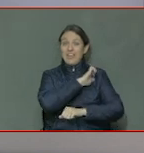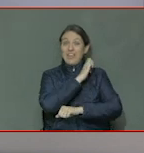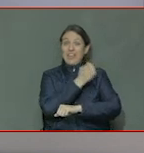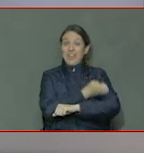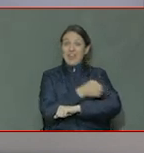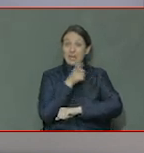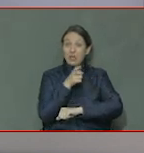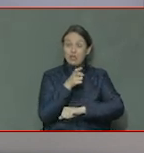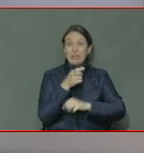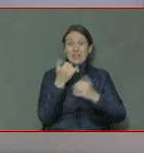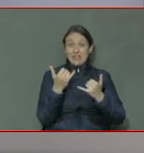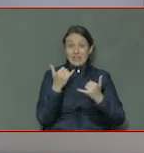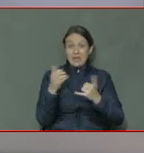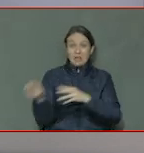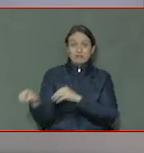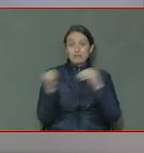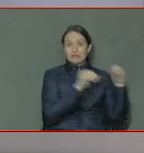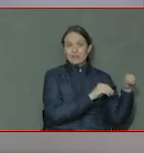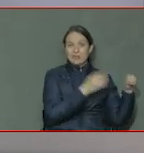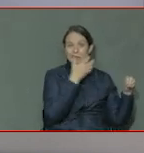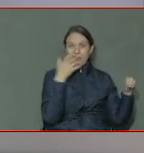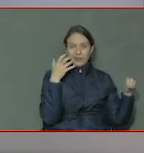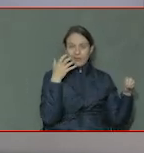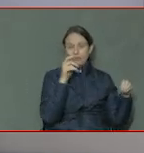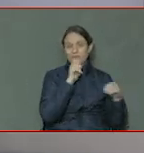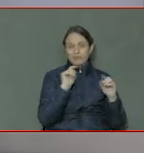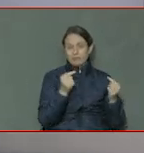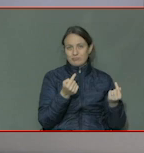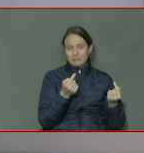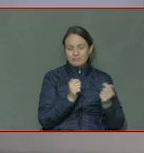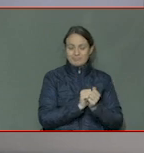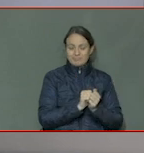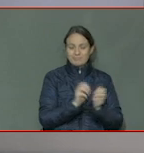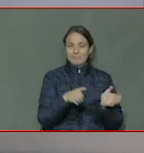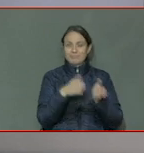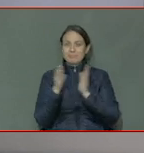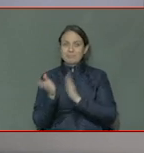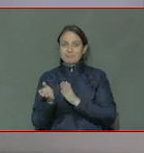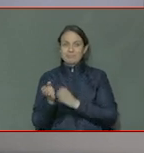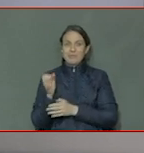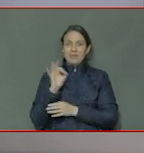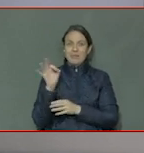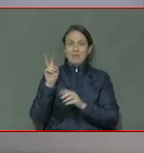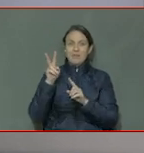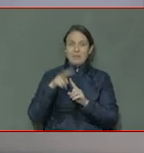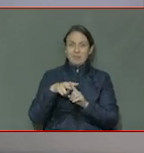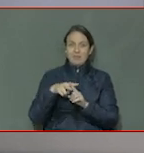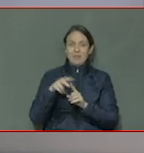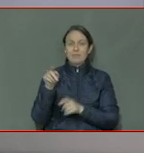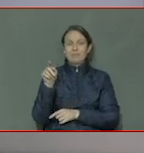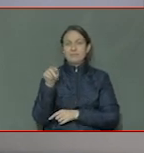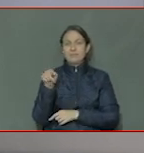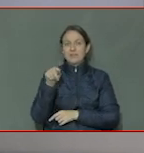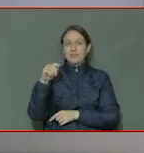my system anymore. W, now I'm going to say F applied delta X cos